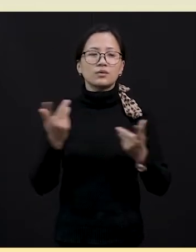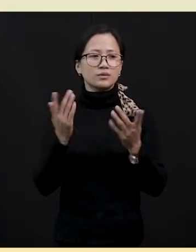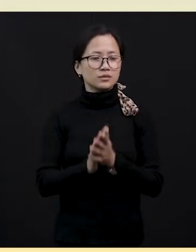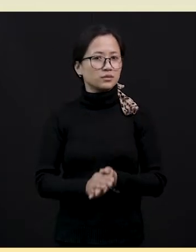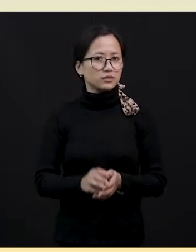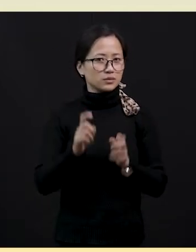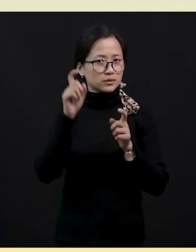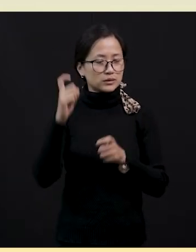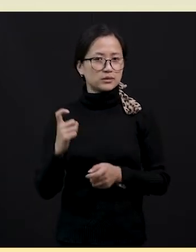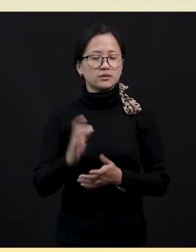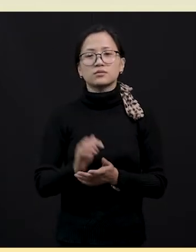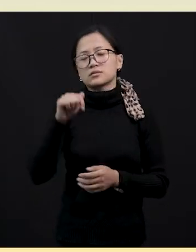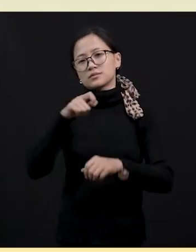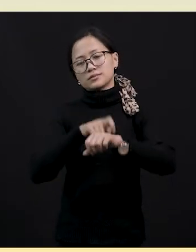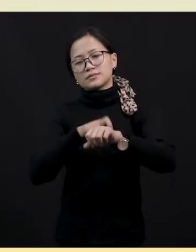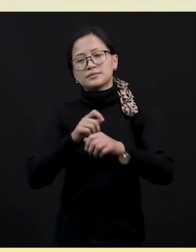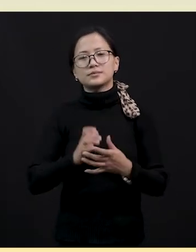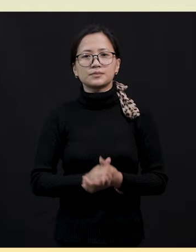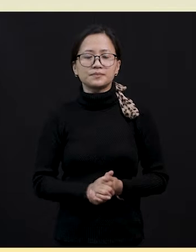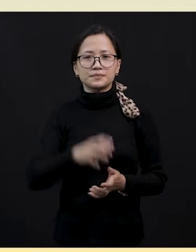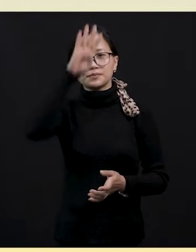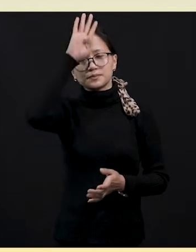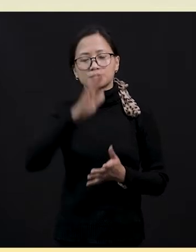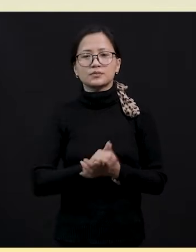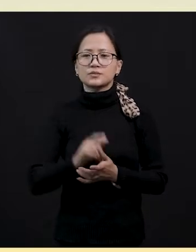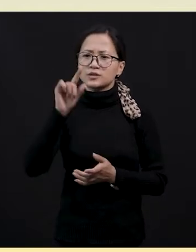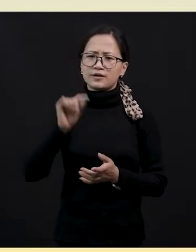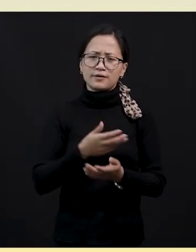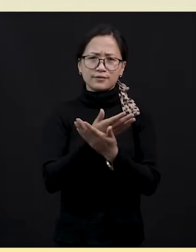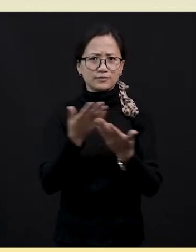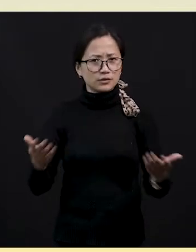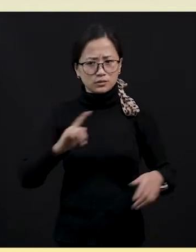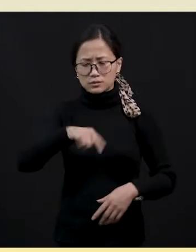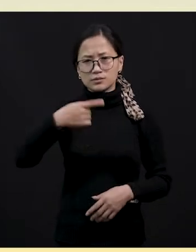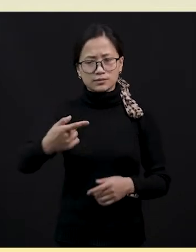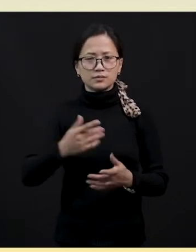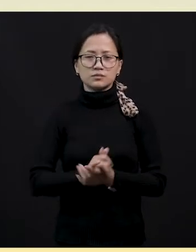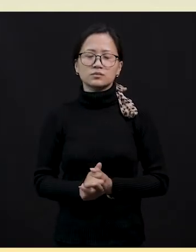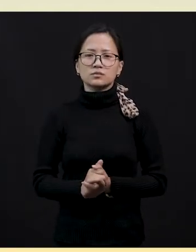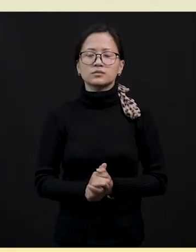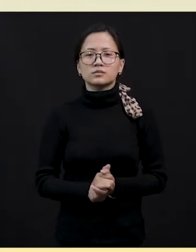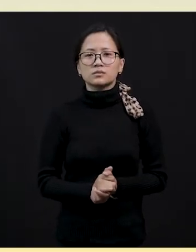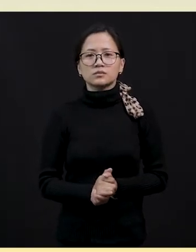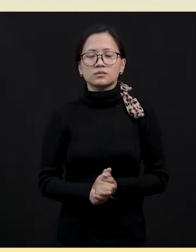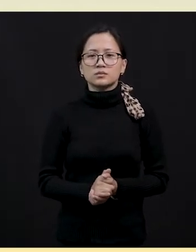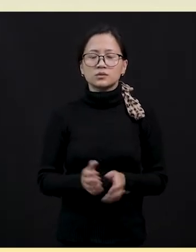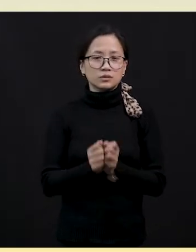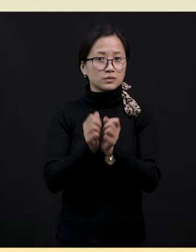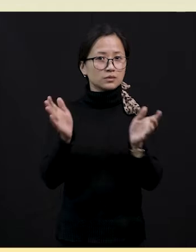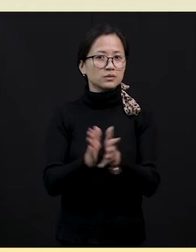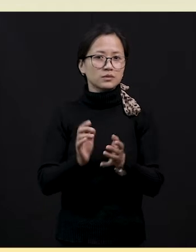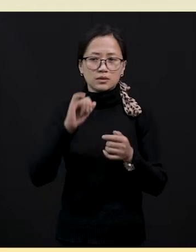seemed necessary at that time. So they wanted the king to do everything at that uh, everything